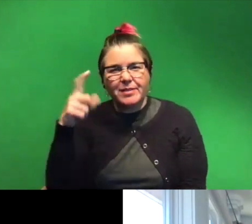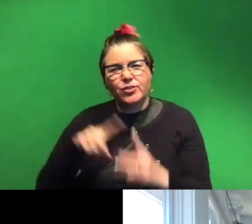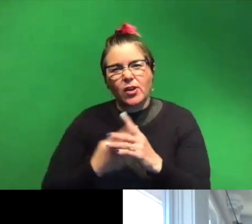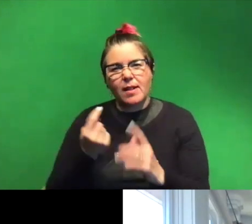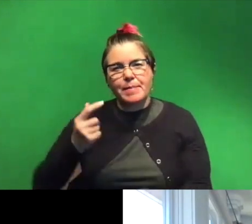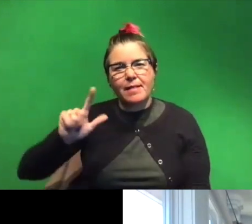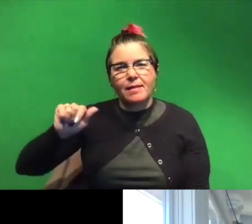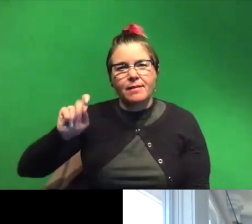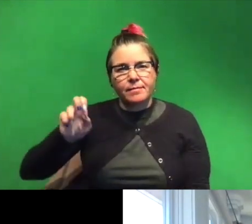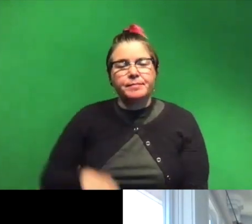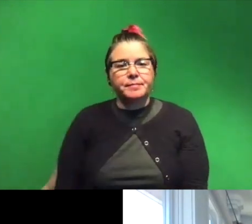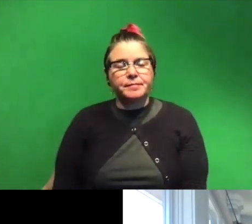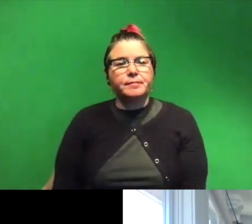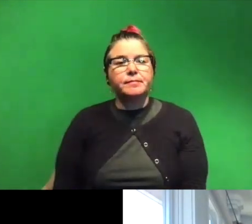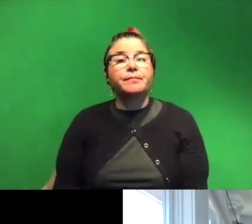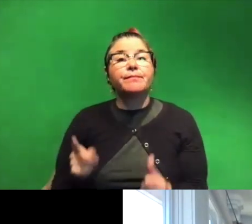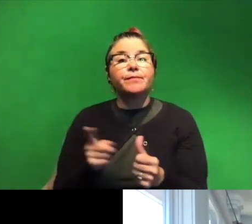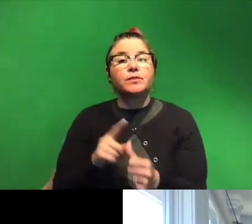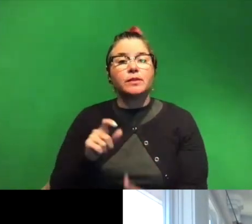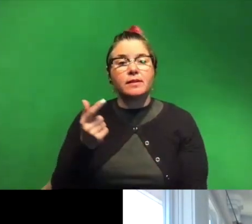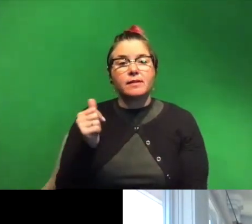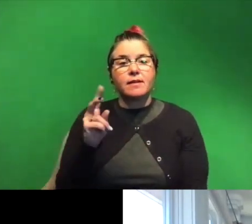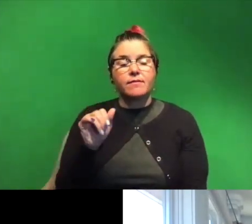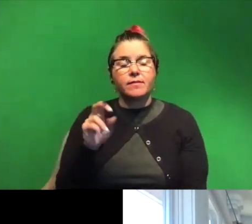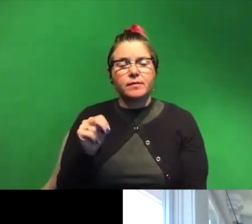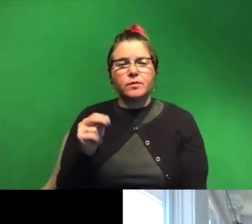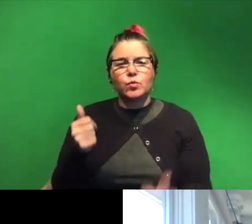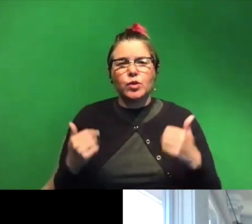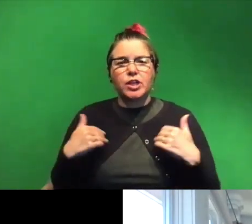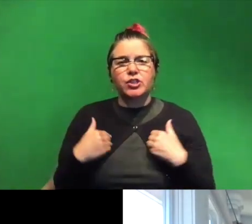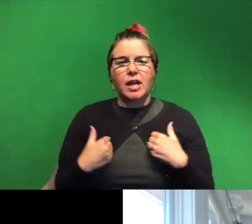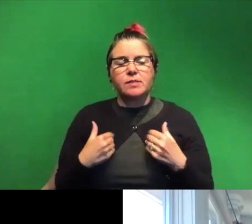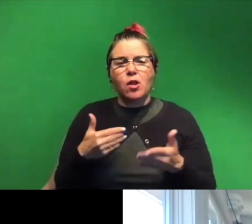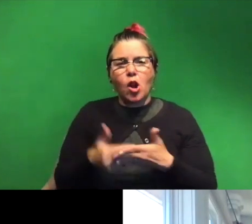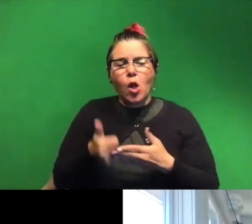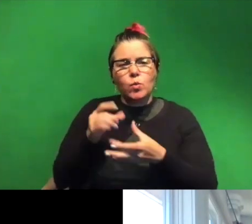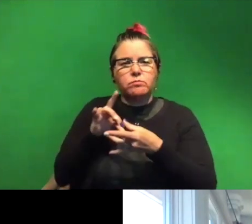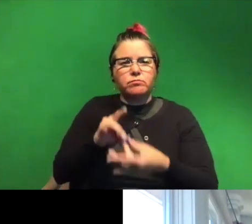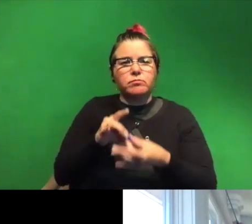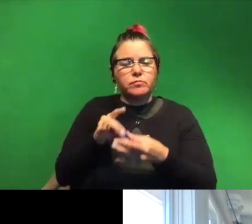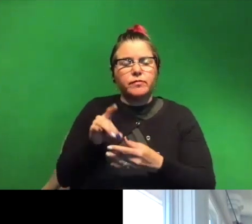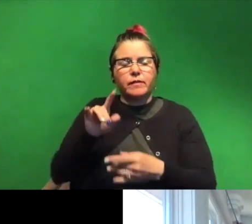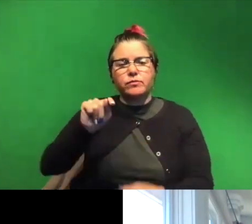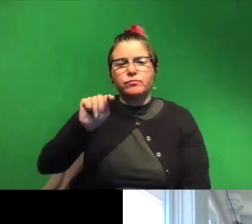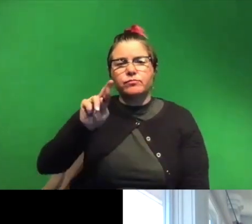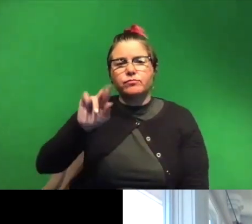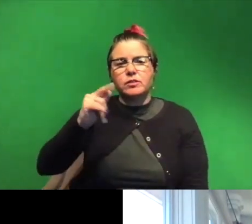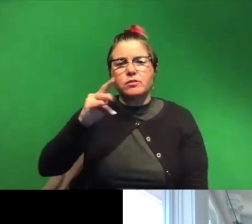late. The first question's from Gavin. What animals are the closest relatives of Triceratops?